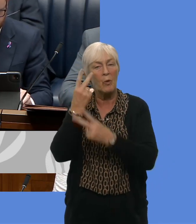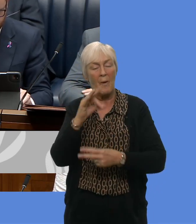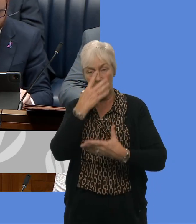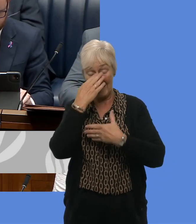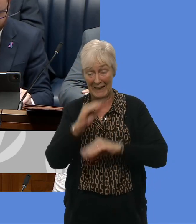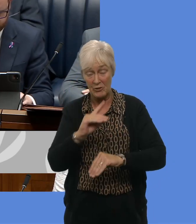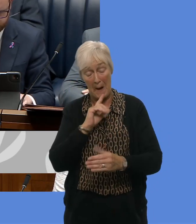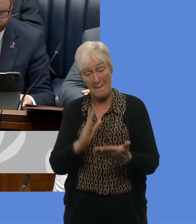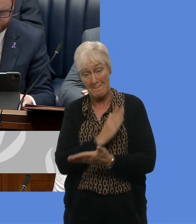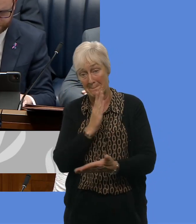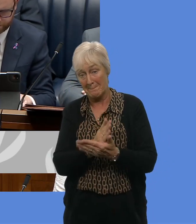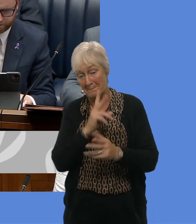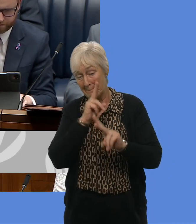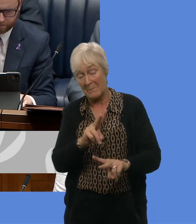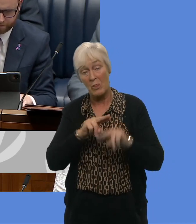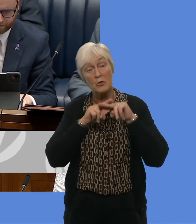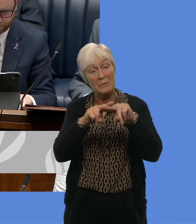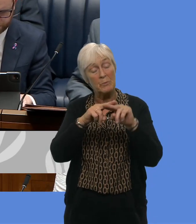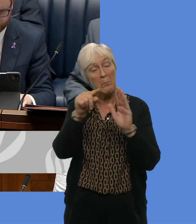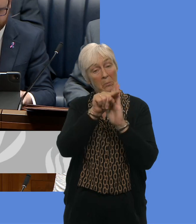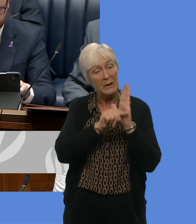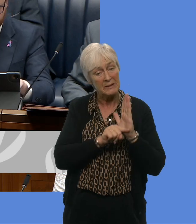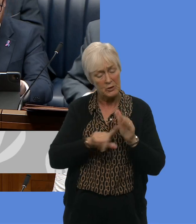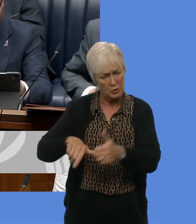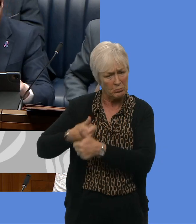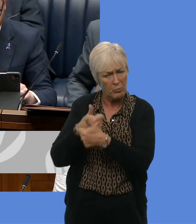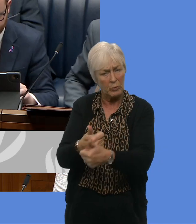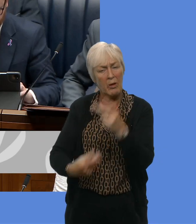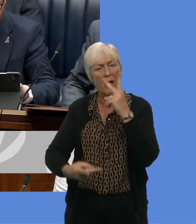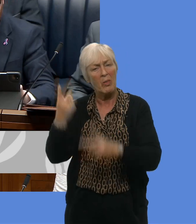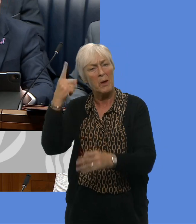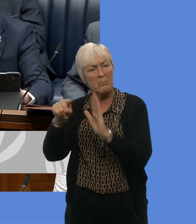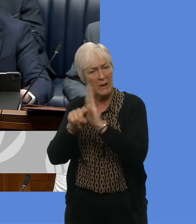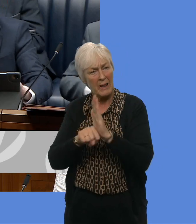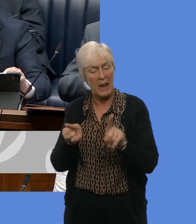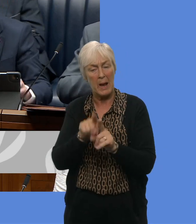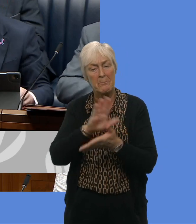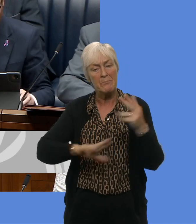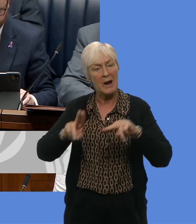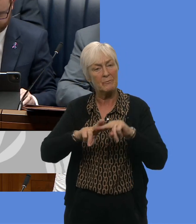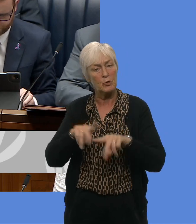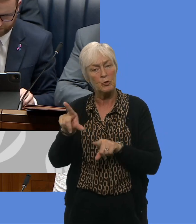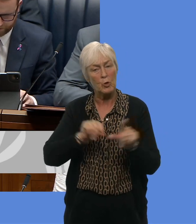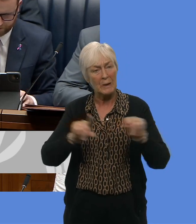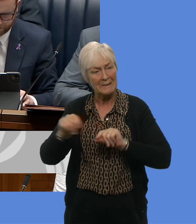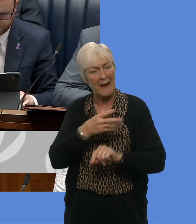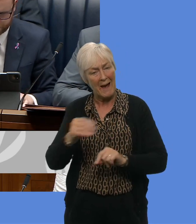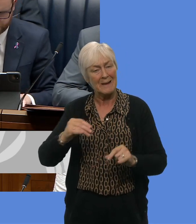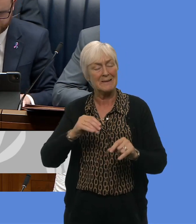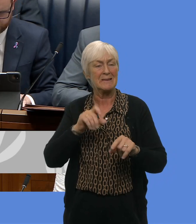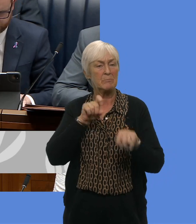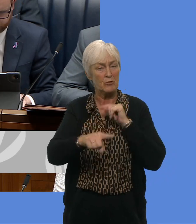is important to note that the transport policy supports other policies within the department, such as parental preference and special educational